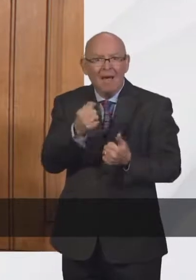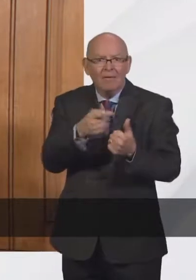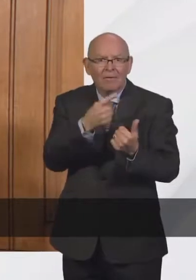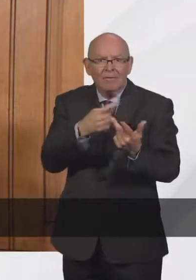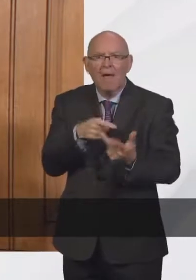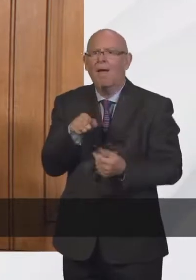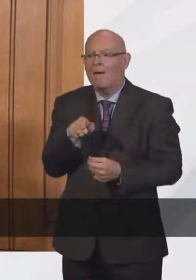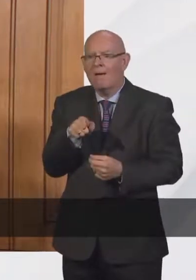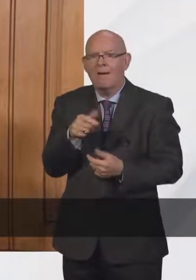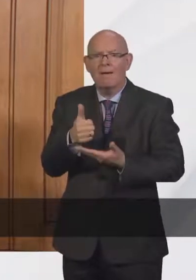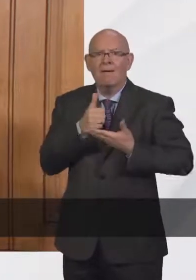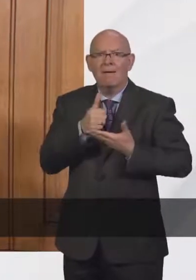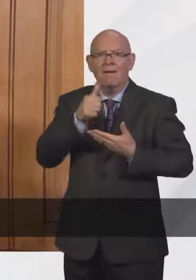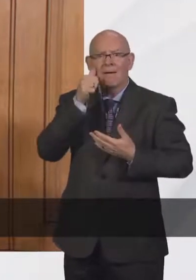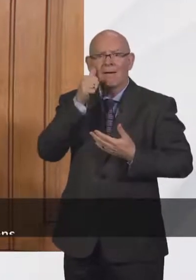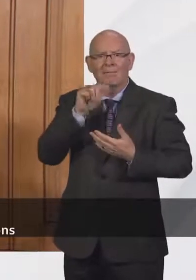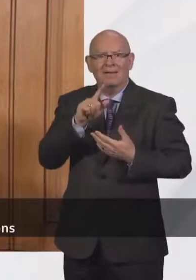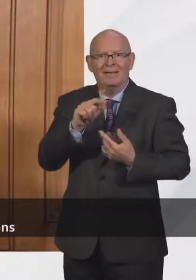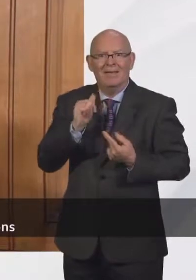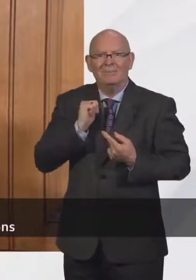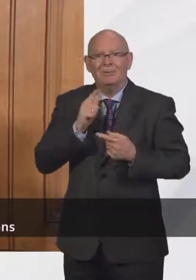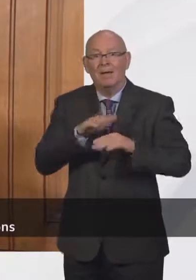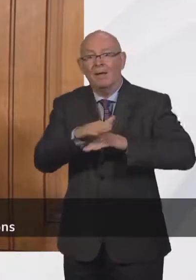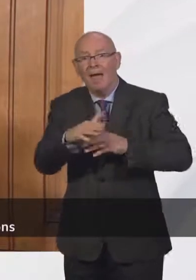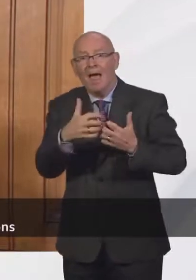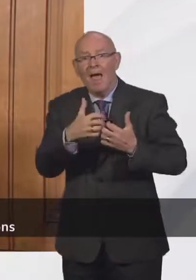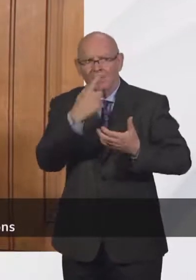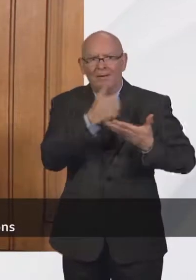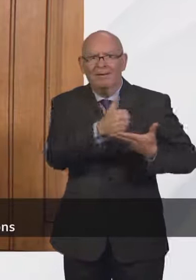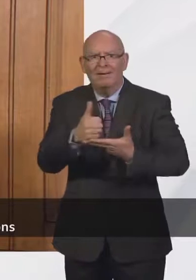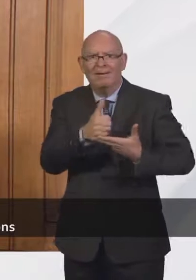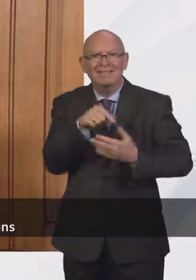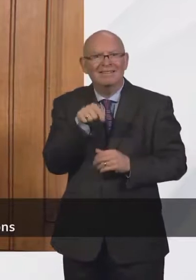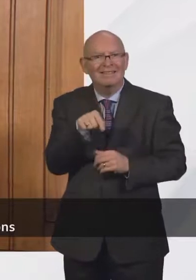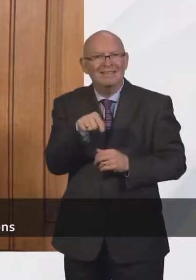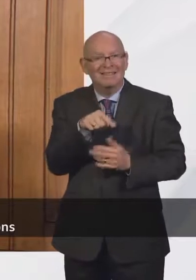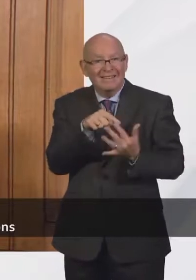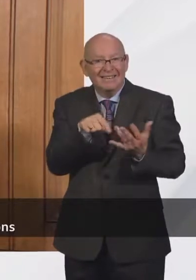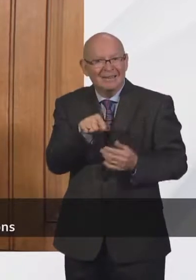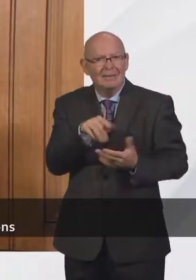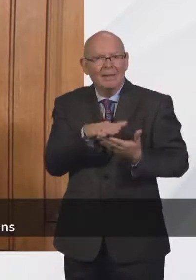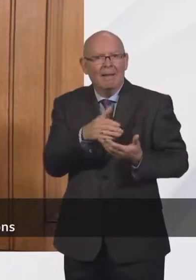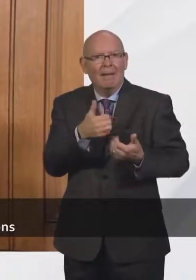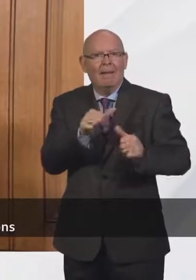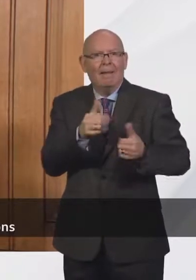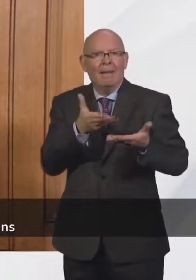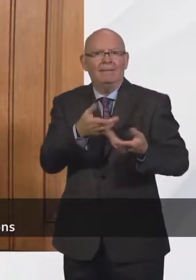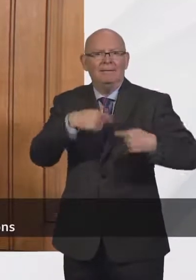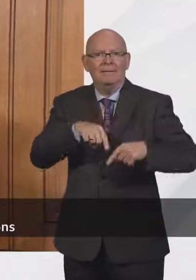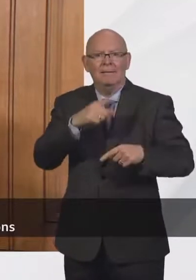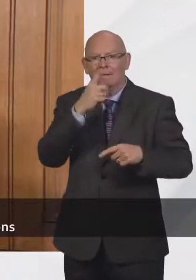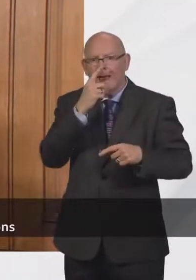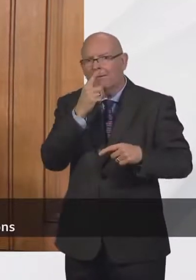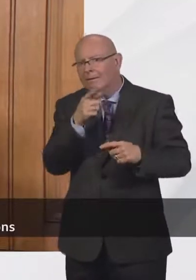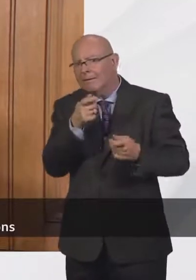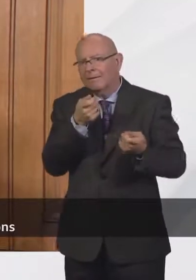We hope that the vaccines and the therapeutics come along soon, but there are no guarantees on any of those. And therapeutics, we've got a building block,